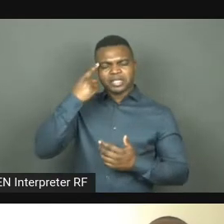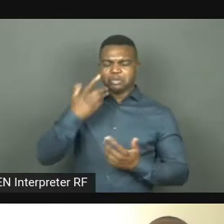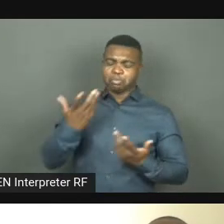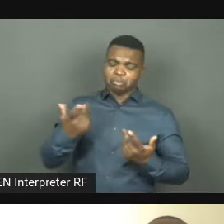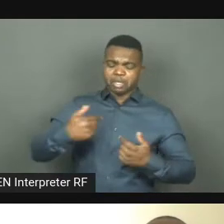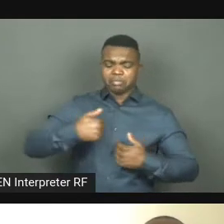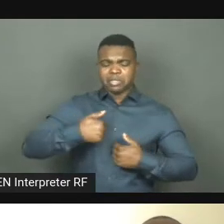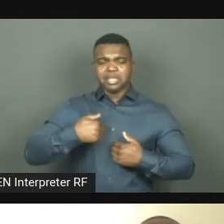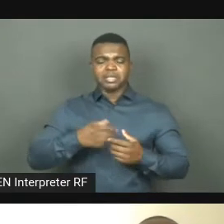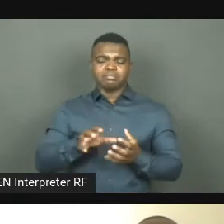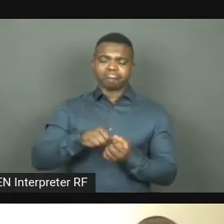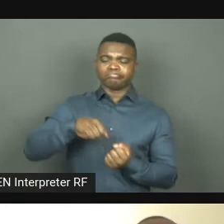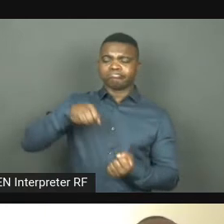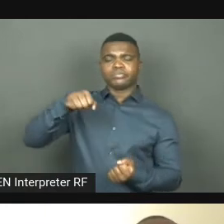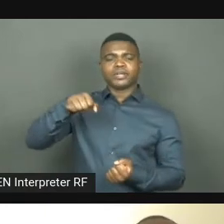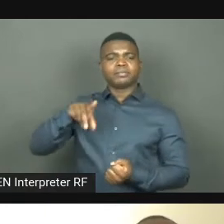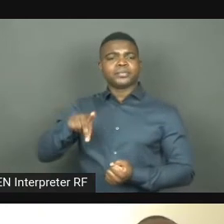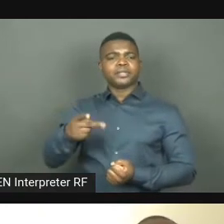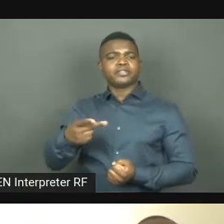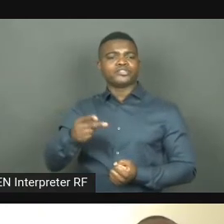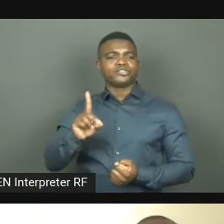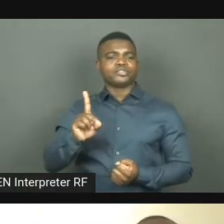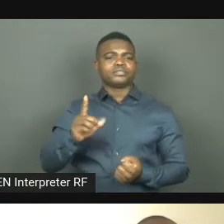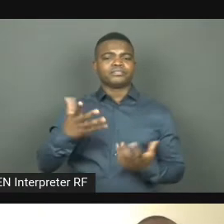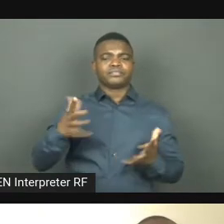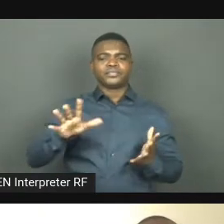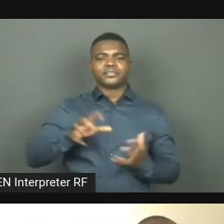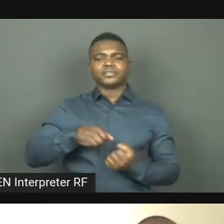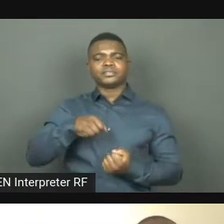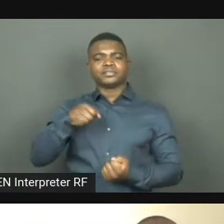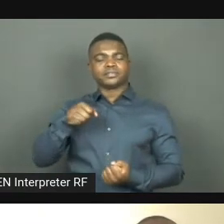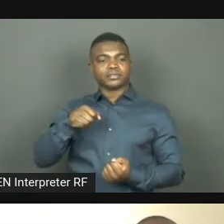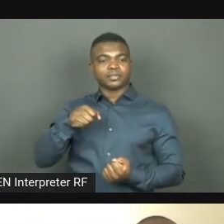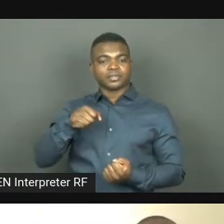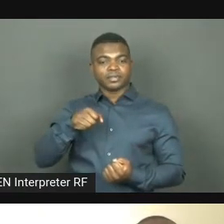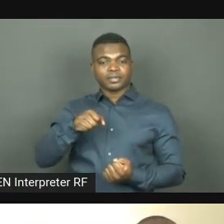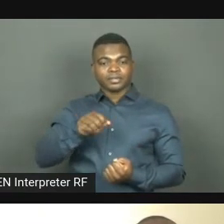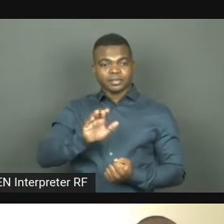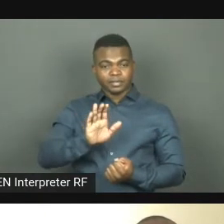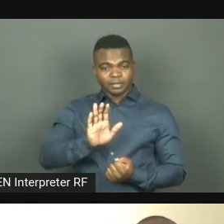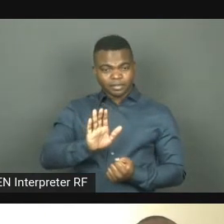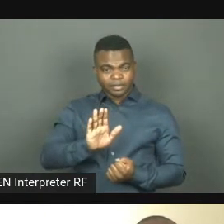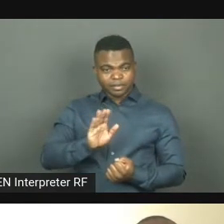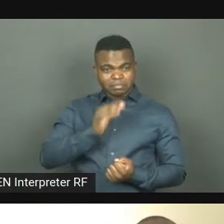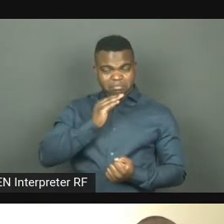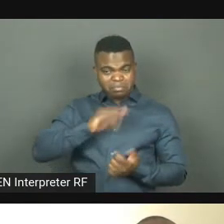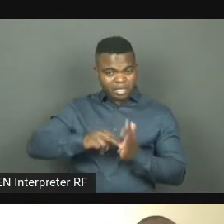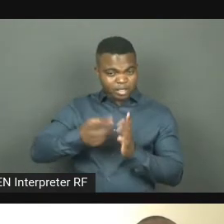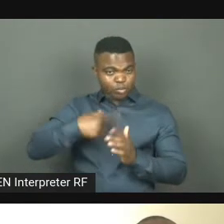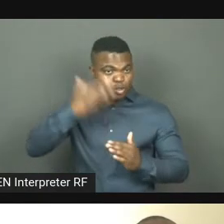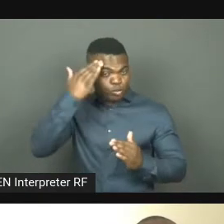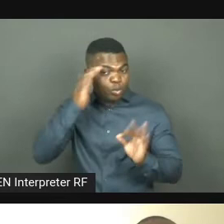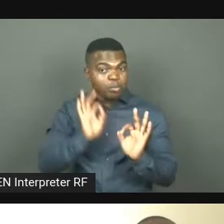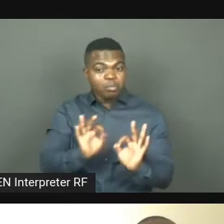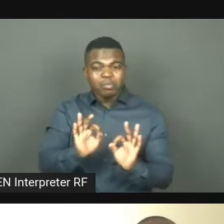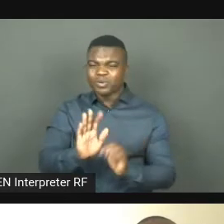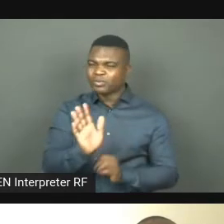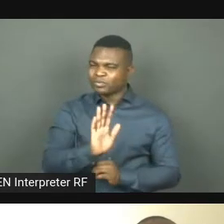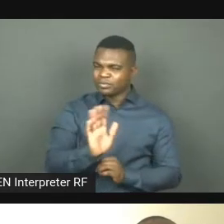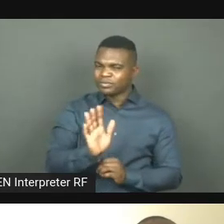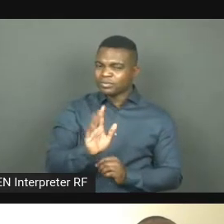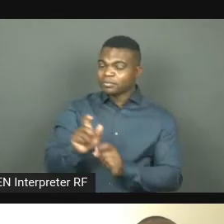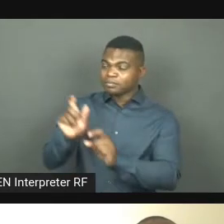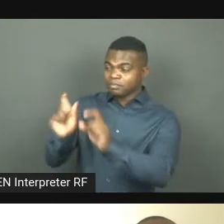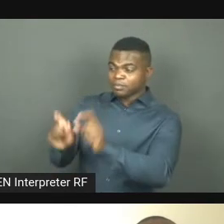about setting aside what's probable, and imagining what's possible. And I think within the humanitarian sector, what we've